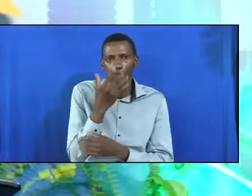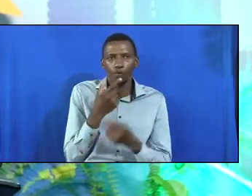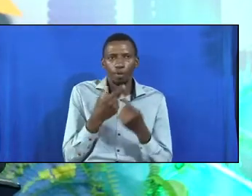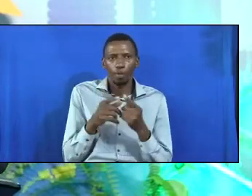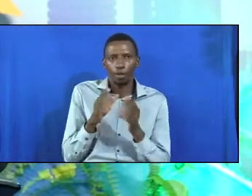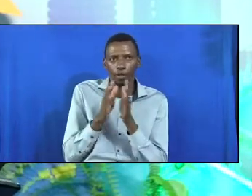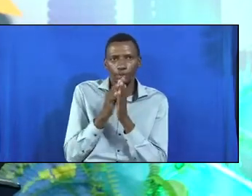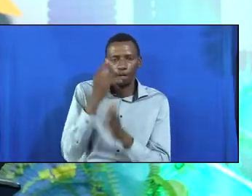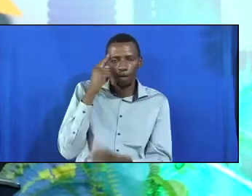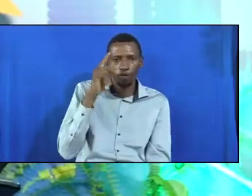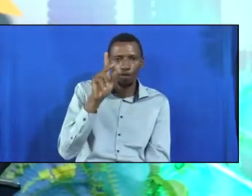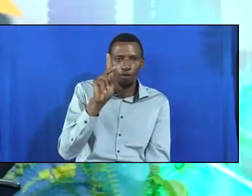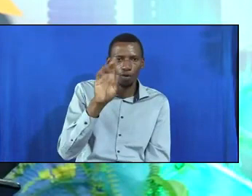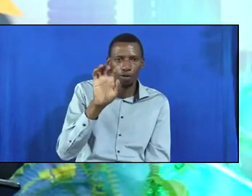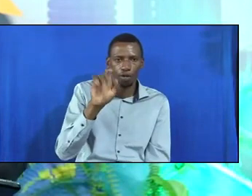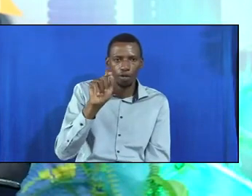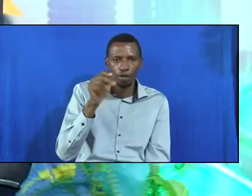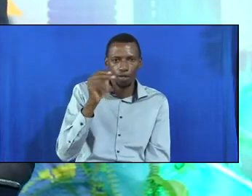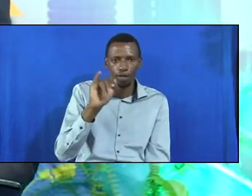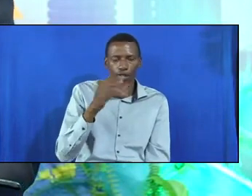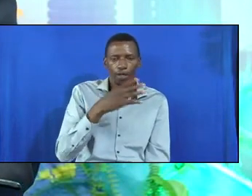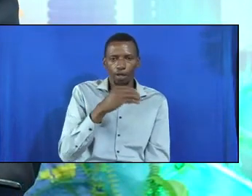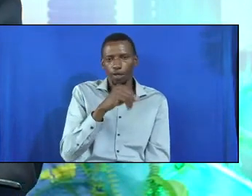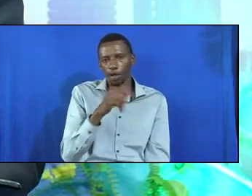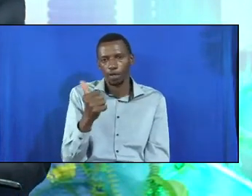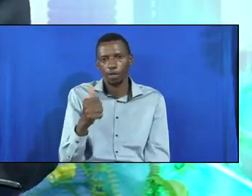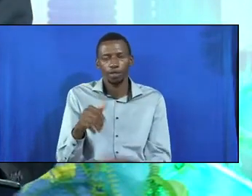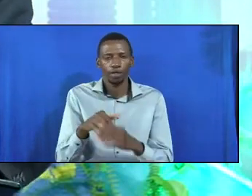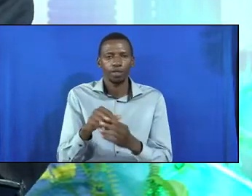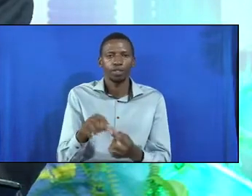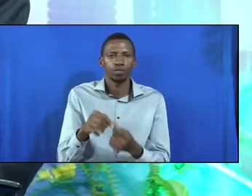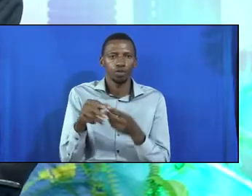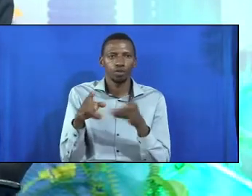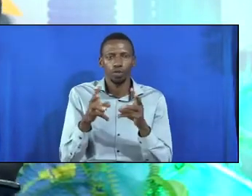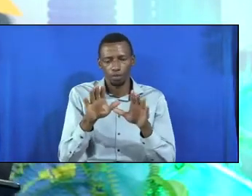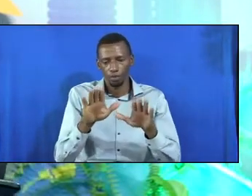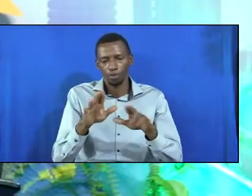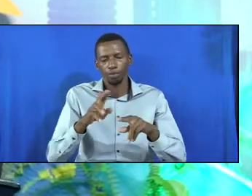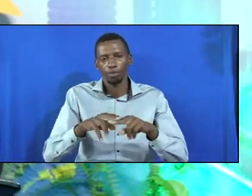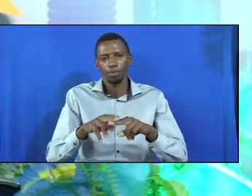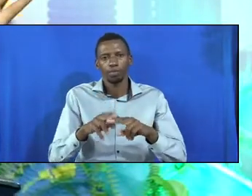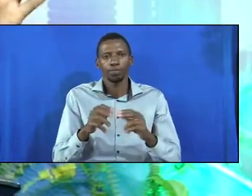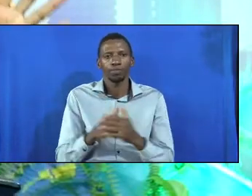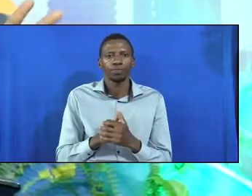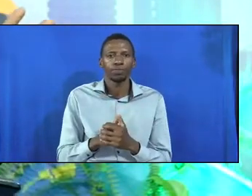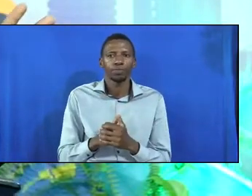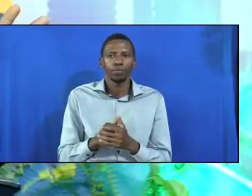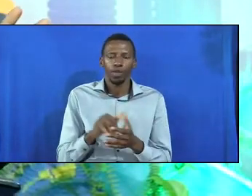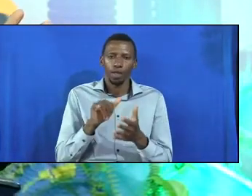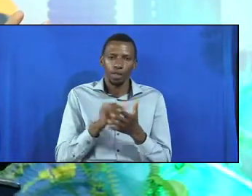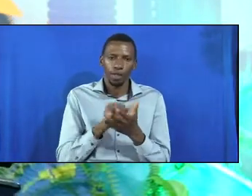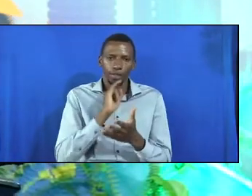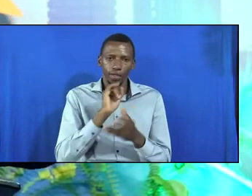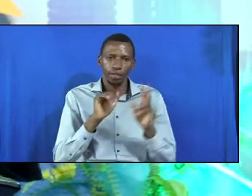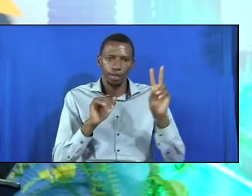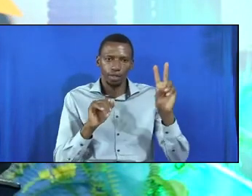pray for Kathy and the others in a special way. You may now see it. I think we shall remember Kathy. So that is the second one. The third